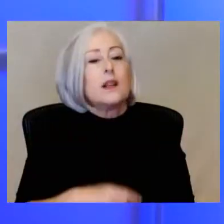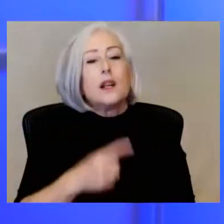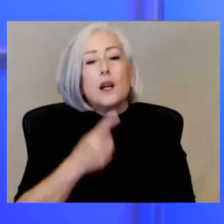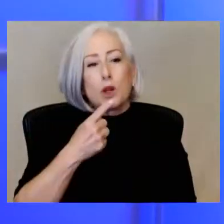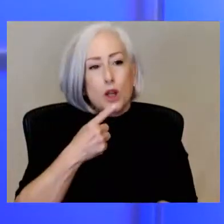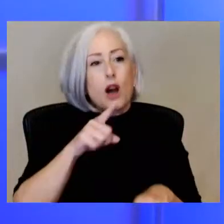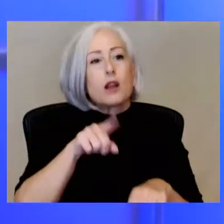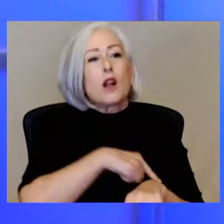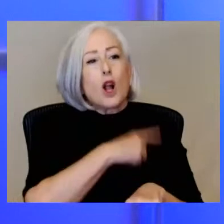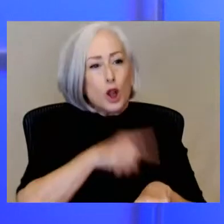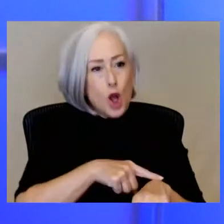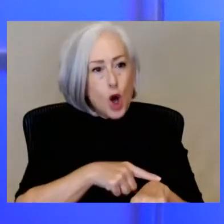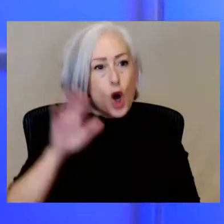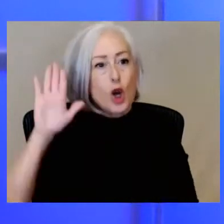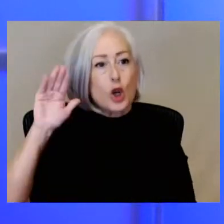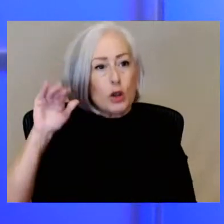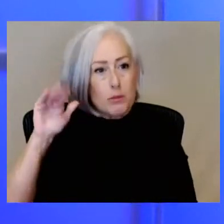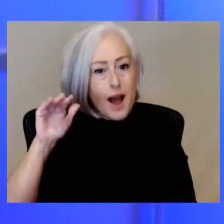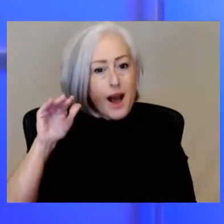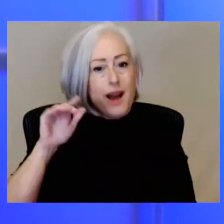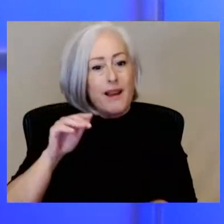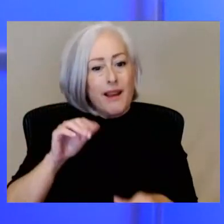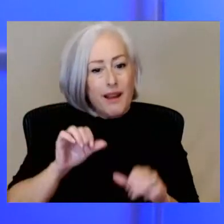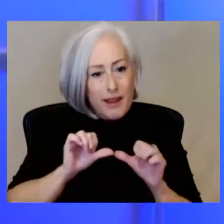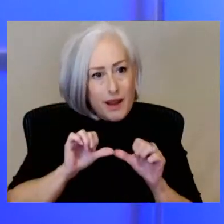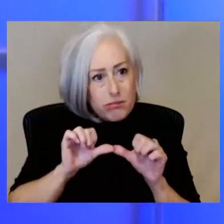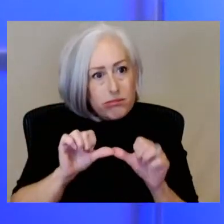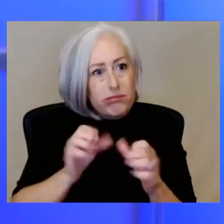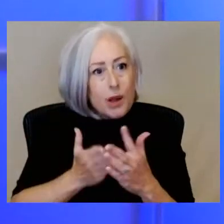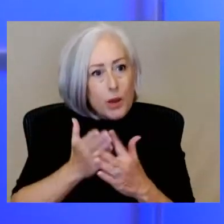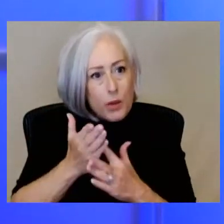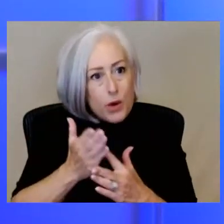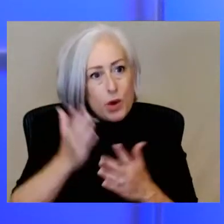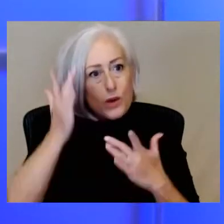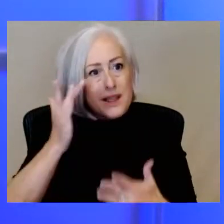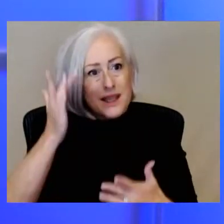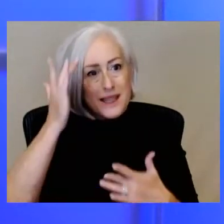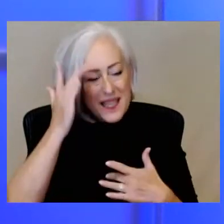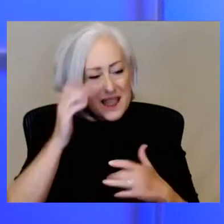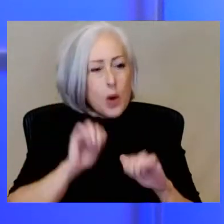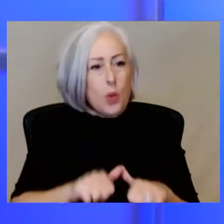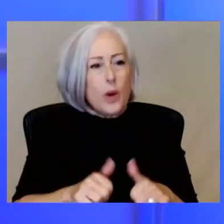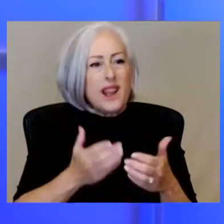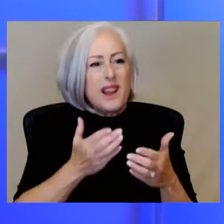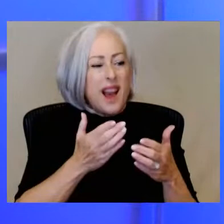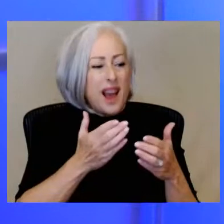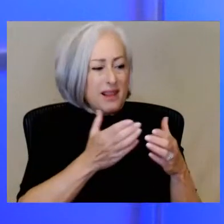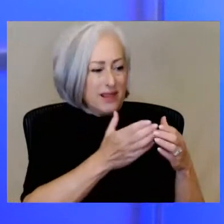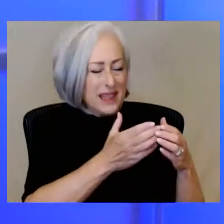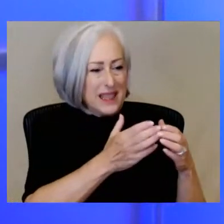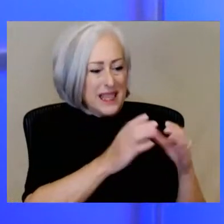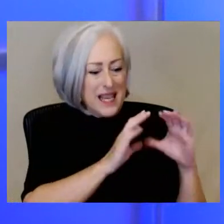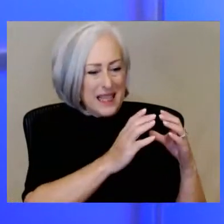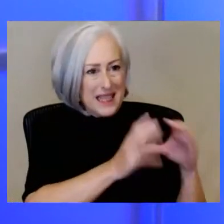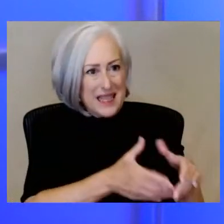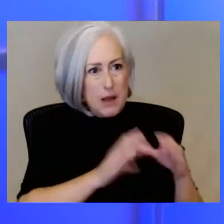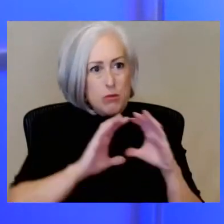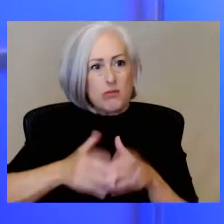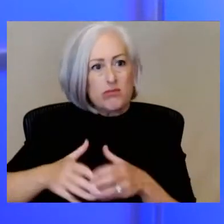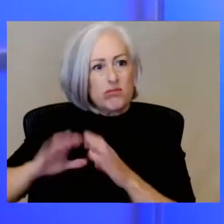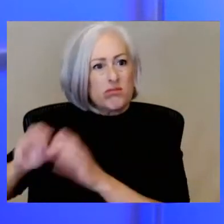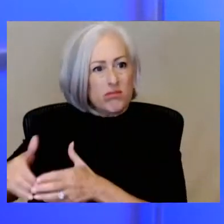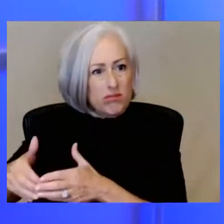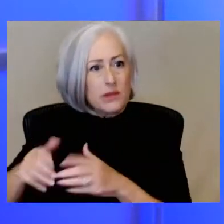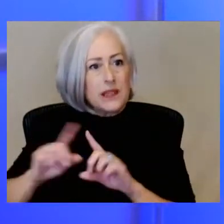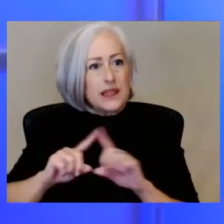through the disease course. We break. There's a lot of different ways to sort of break it up and think about it. I tend to think about it using the